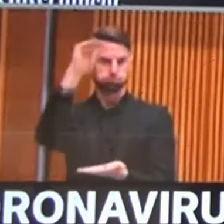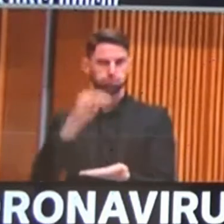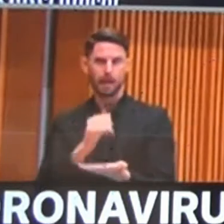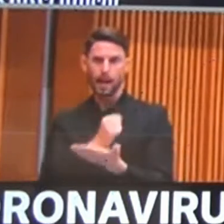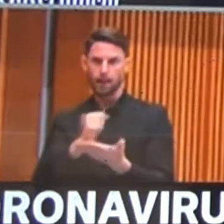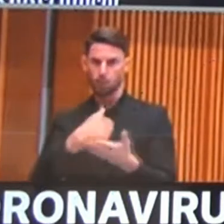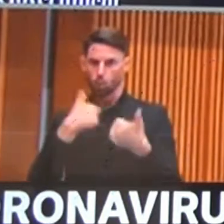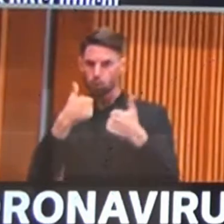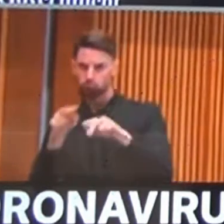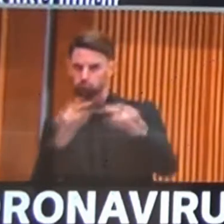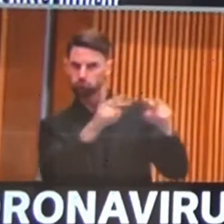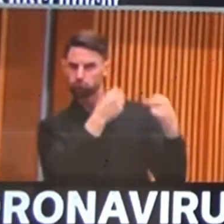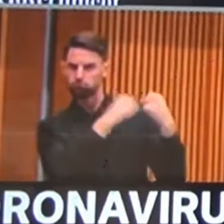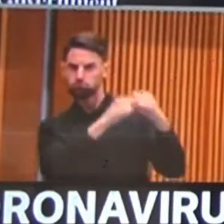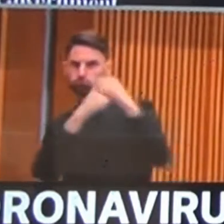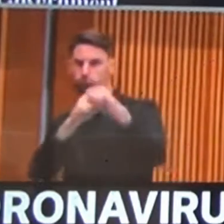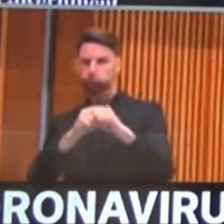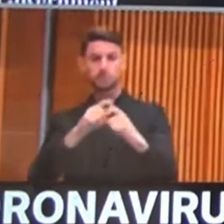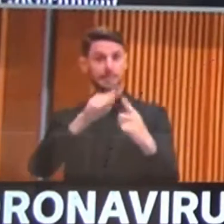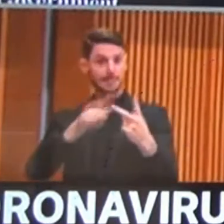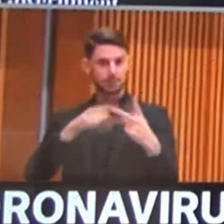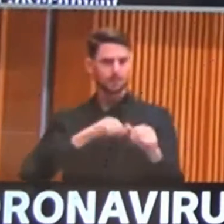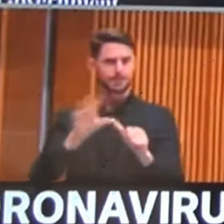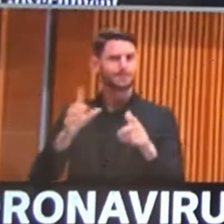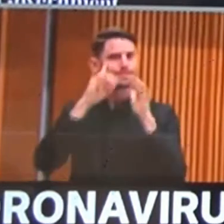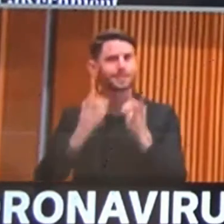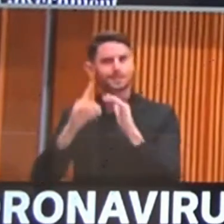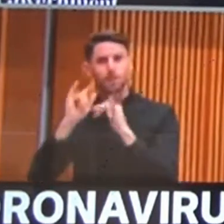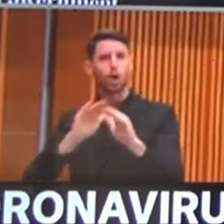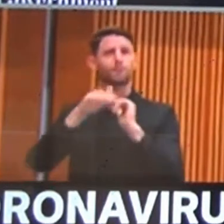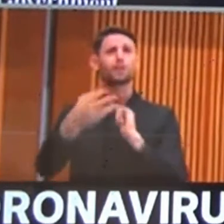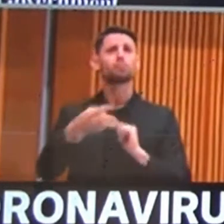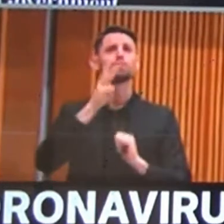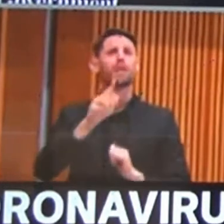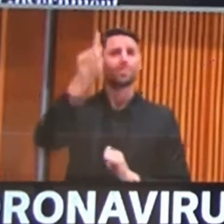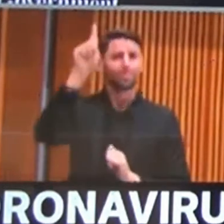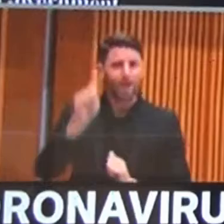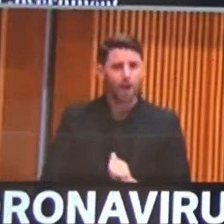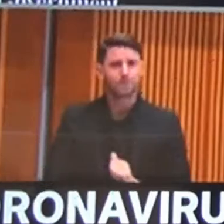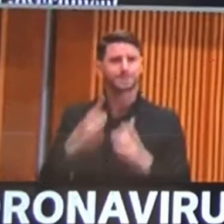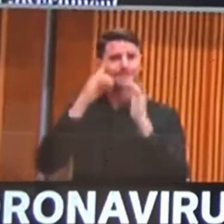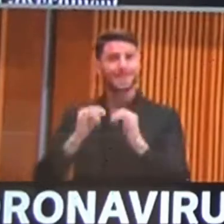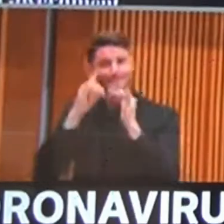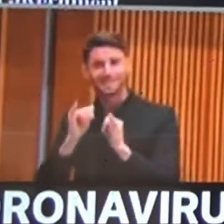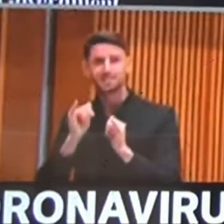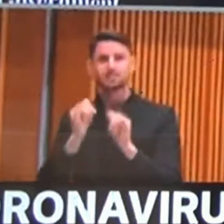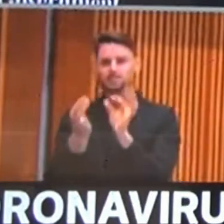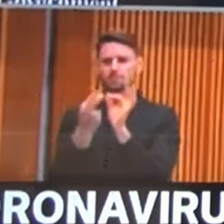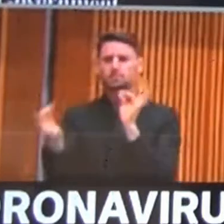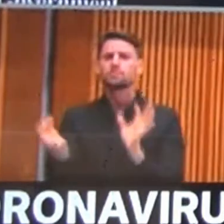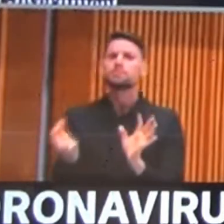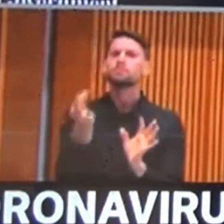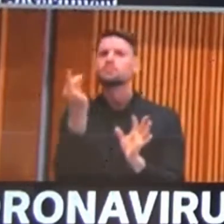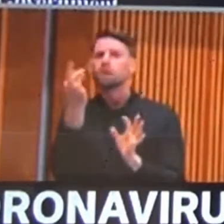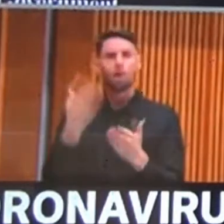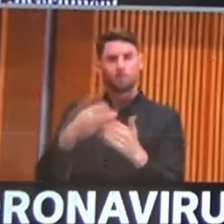Australia. Testing stands at over 313,000 tests that have been carried out in Australia.